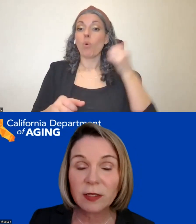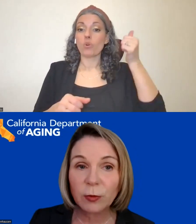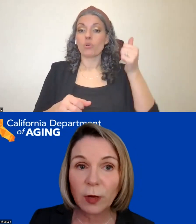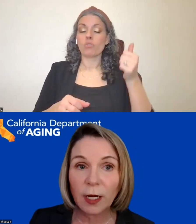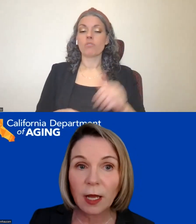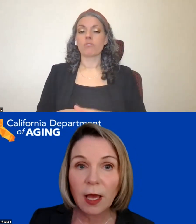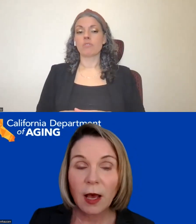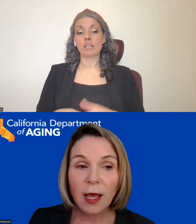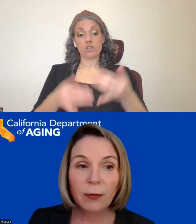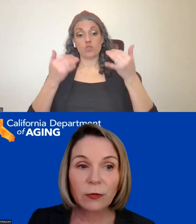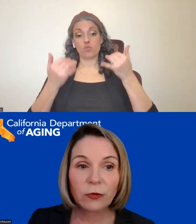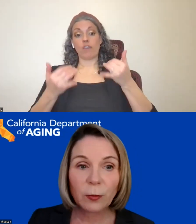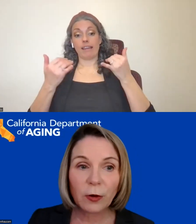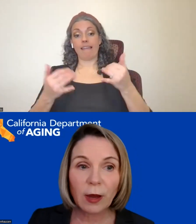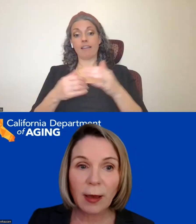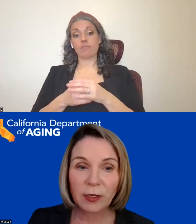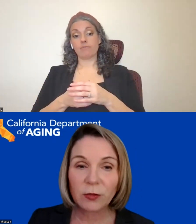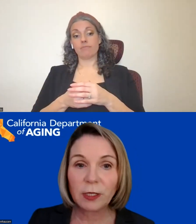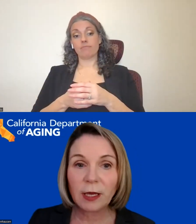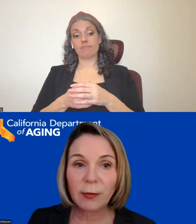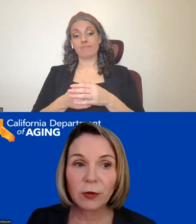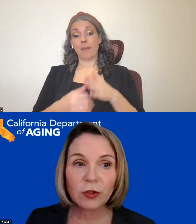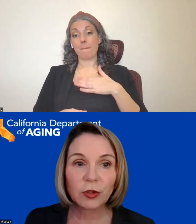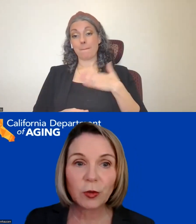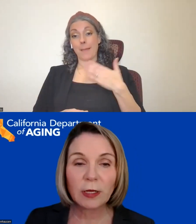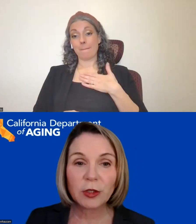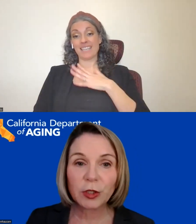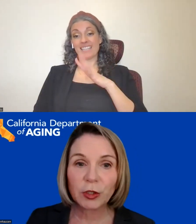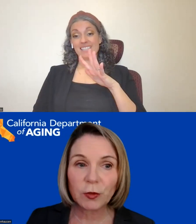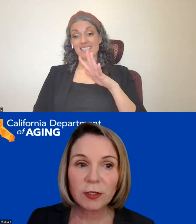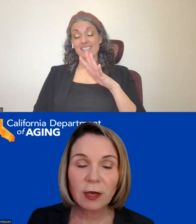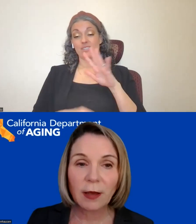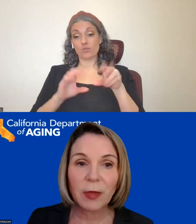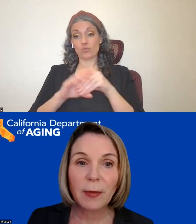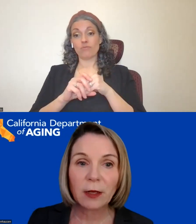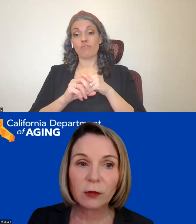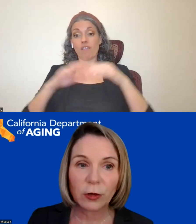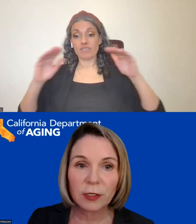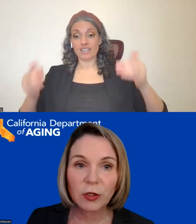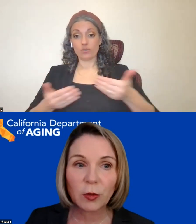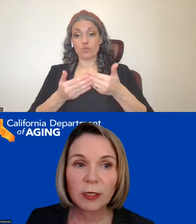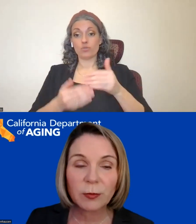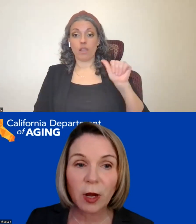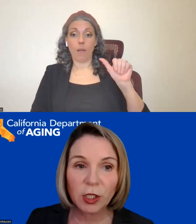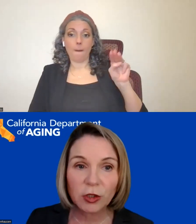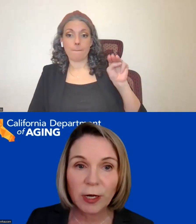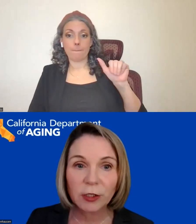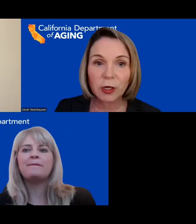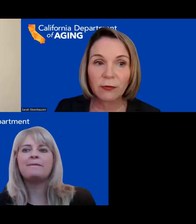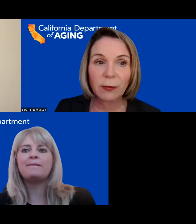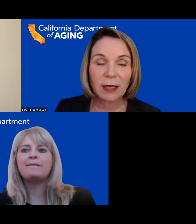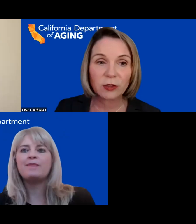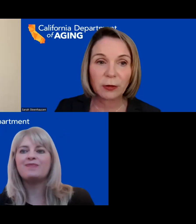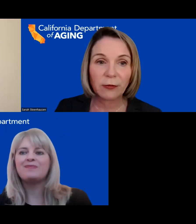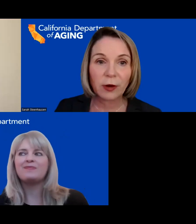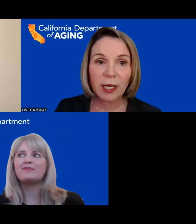And at this point, I'm super happy to be able to introduce Amanda Lawrence, who is Project Director